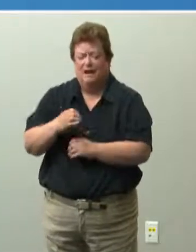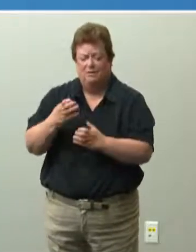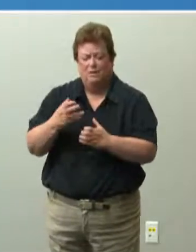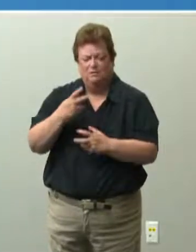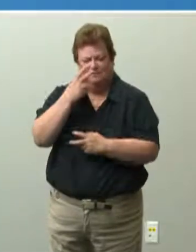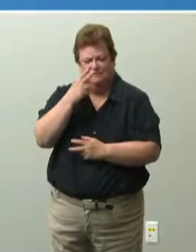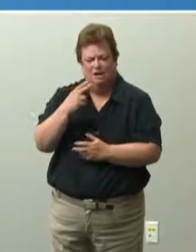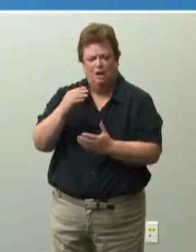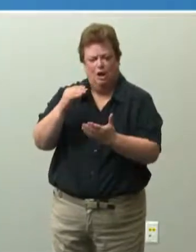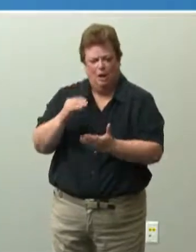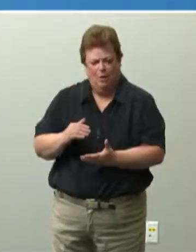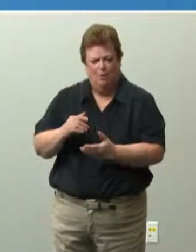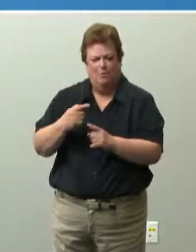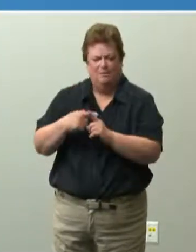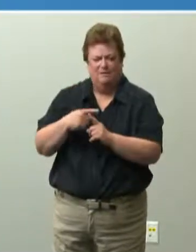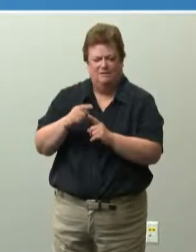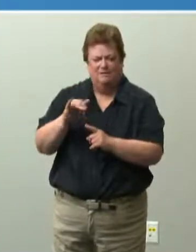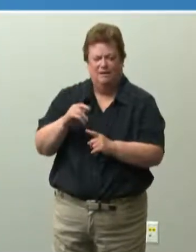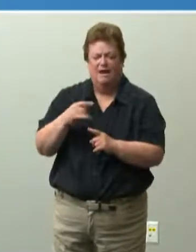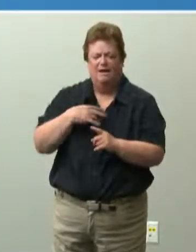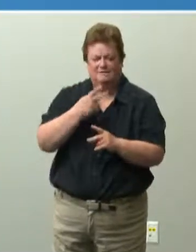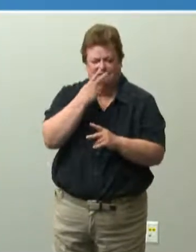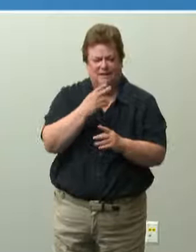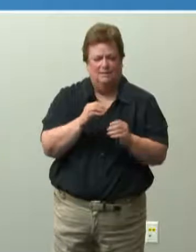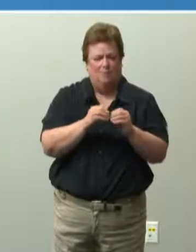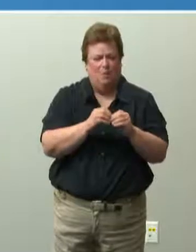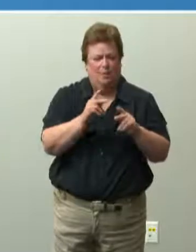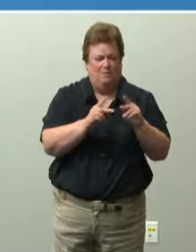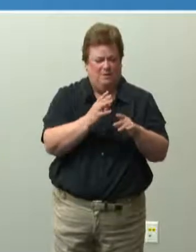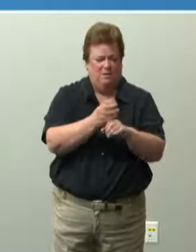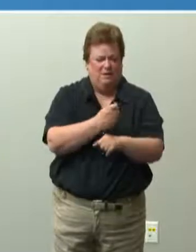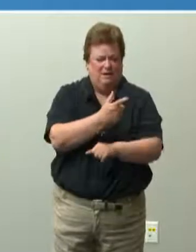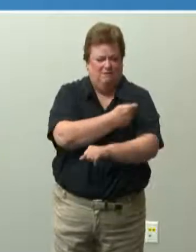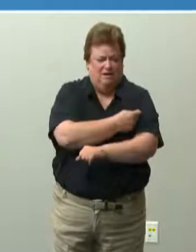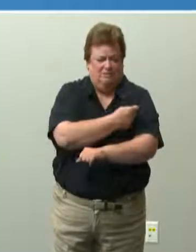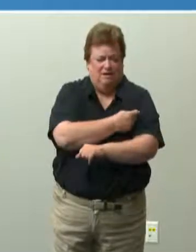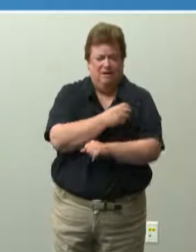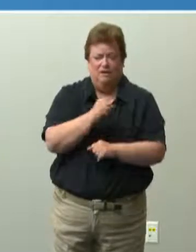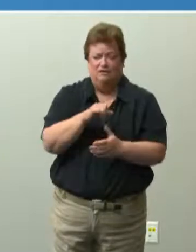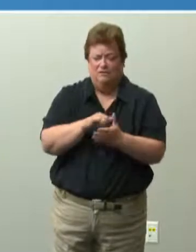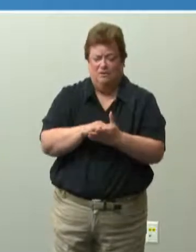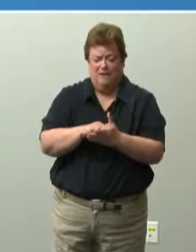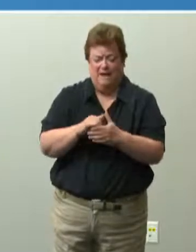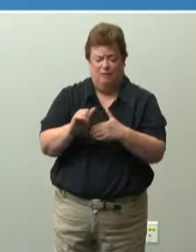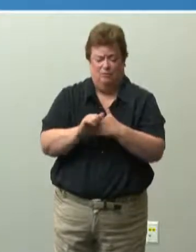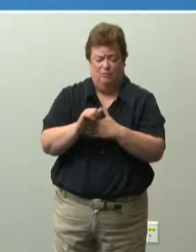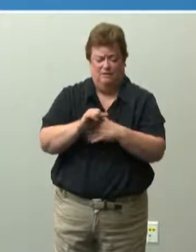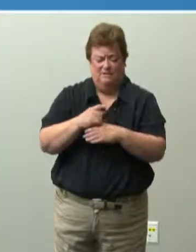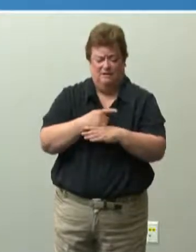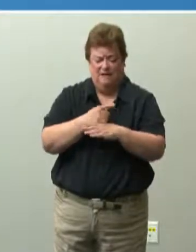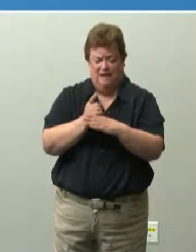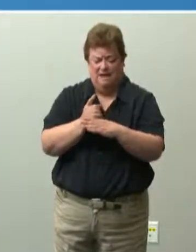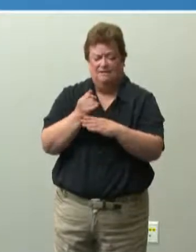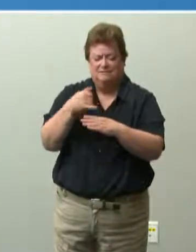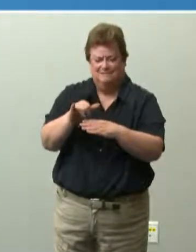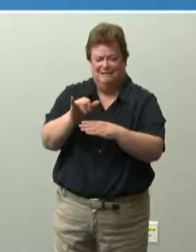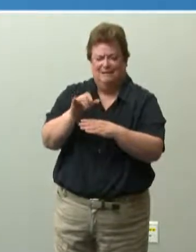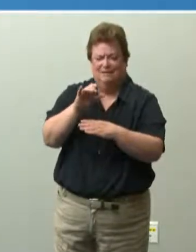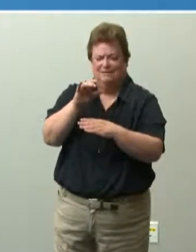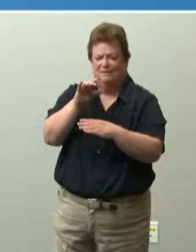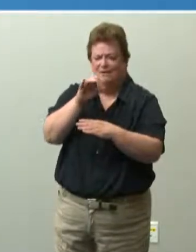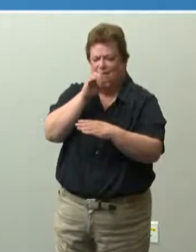rate and more people getting vaccinated. For this reason, the risk dial remains in mid-orange this week for the